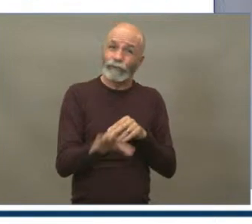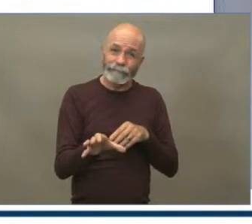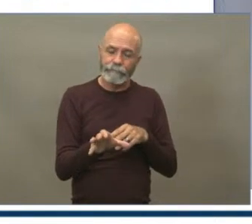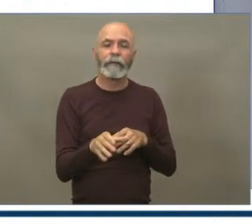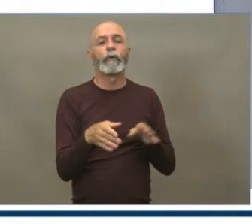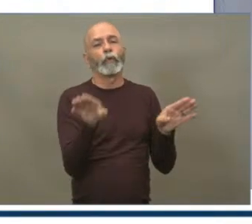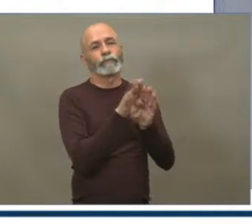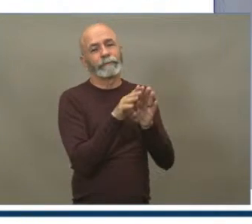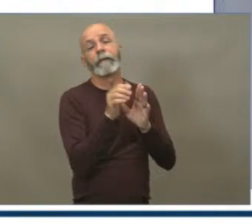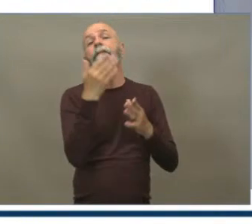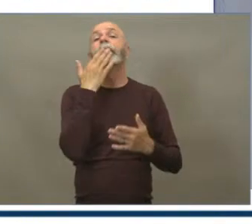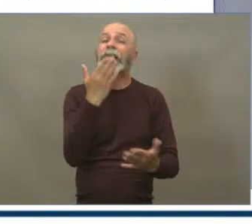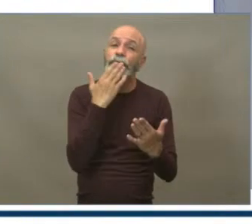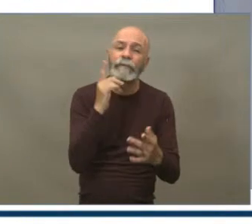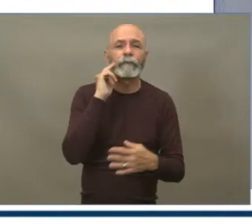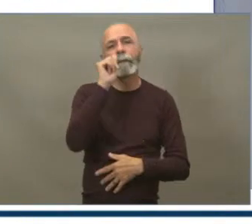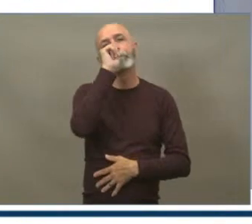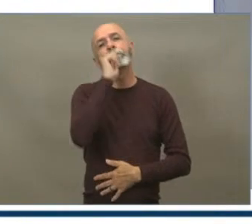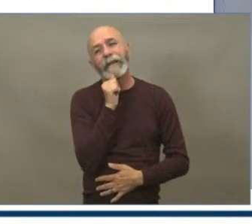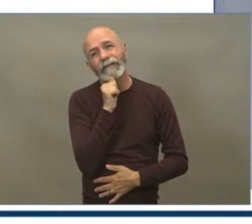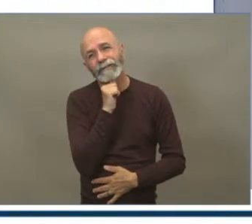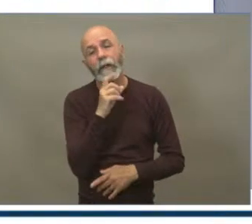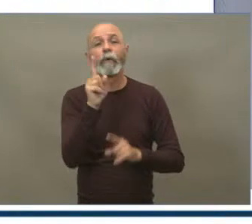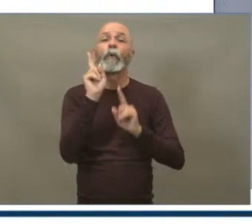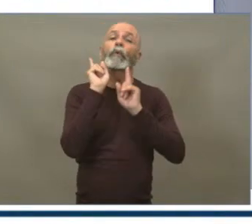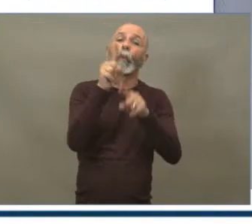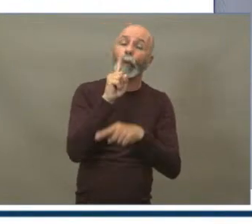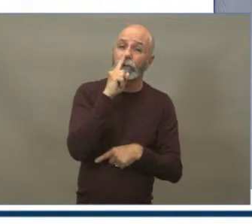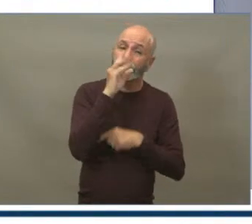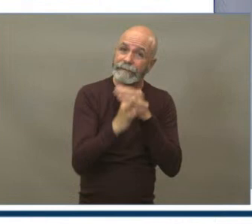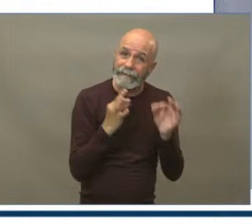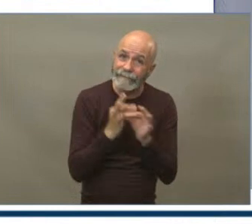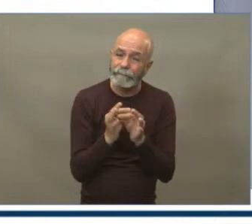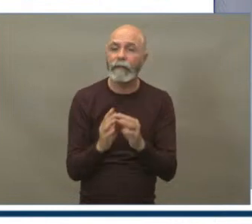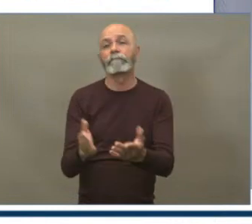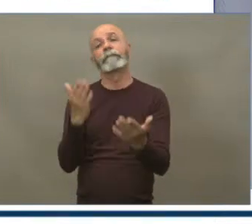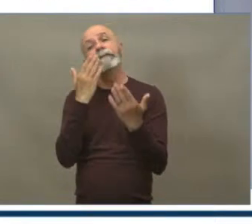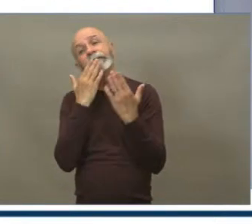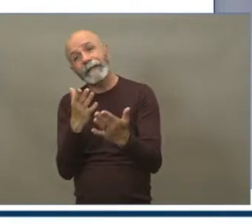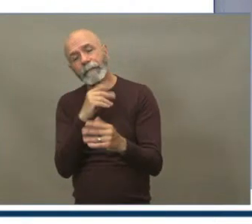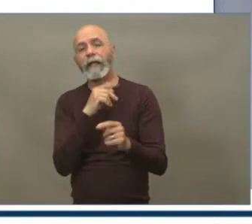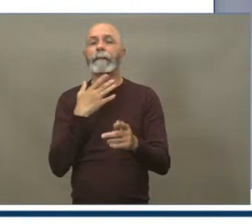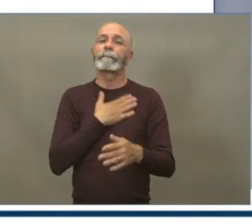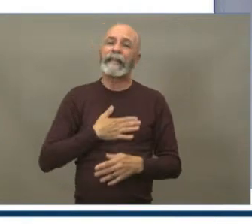you for making testing part of your routines. Please continue to follow the restrictions. They are